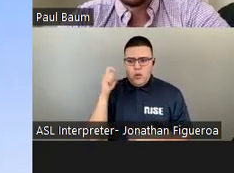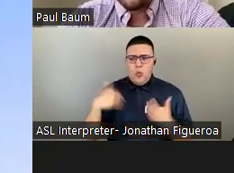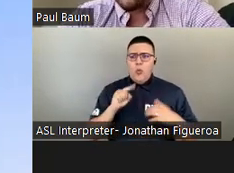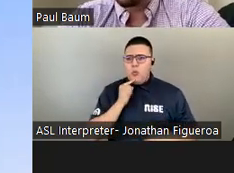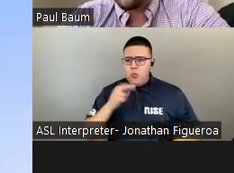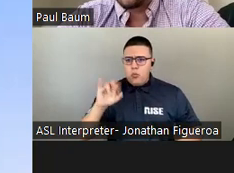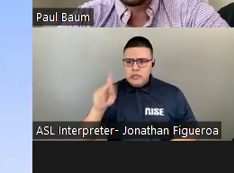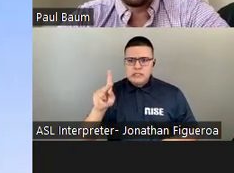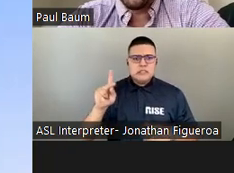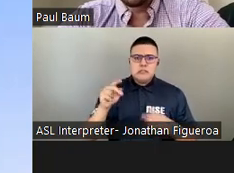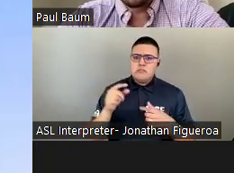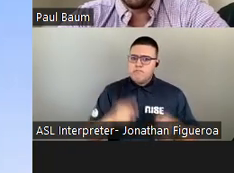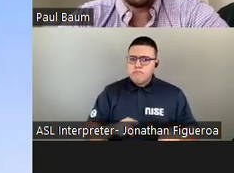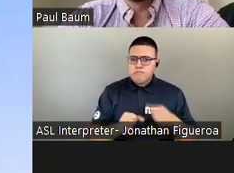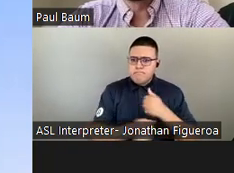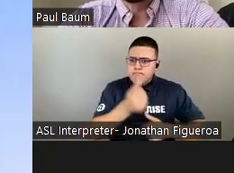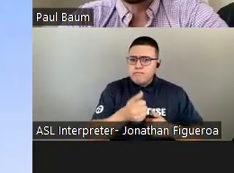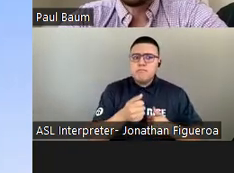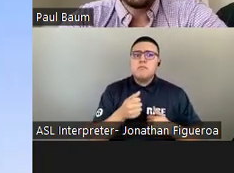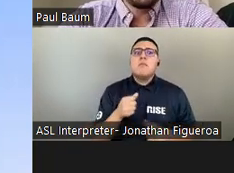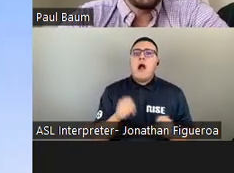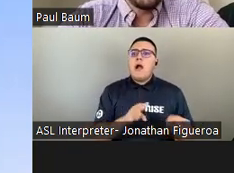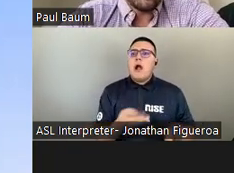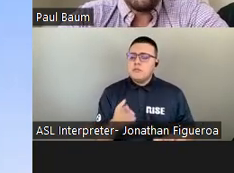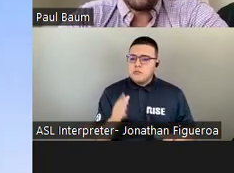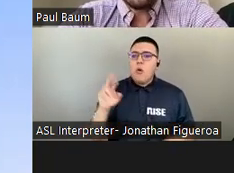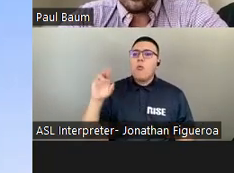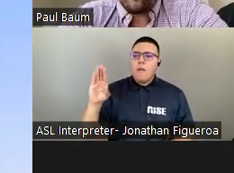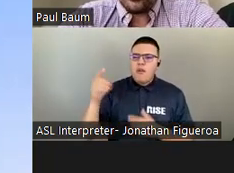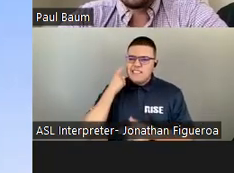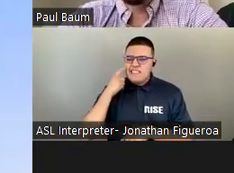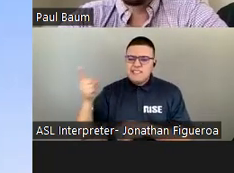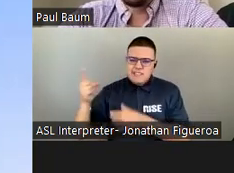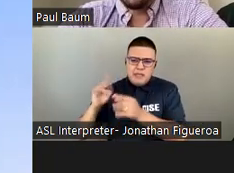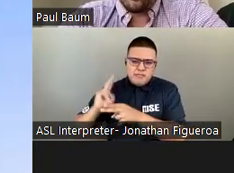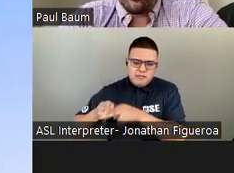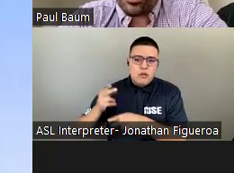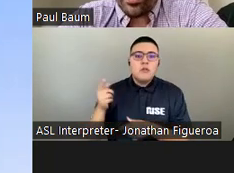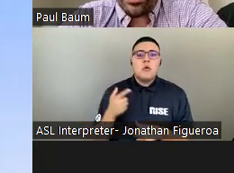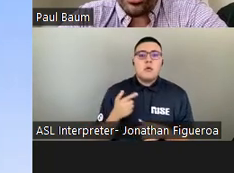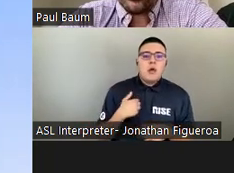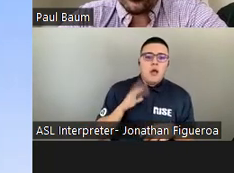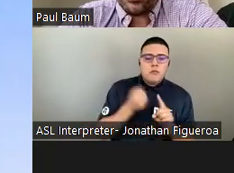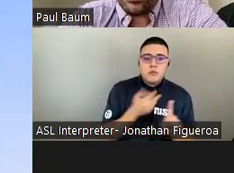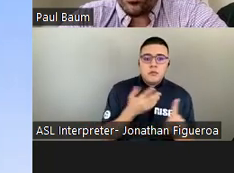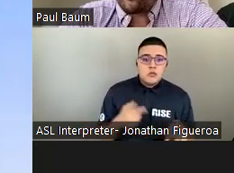up, and I'll bring up some of those as well. I'm current supervisor for Renewing Hope Strategies, which is the